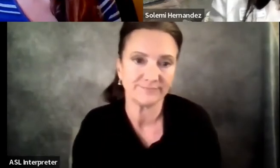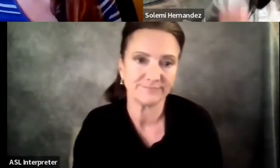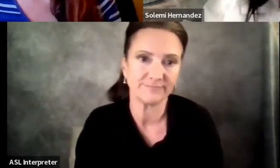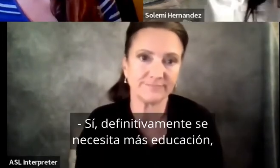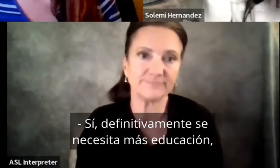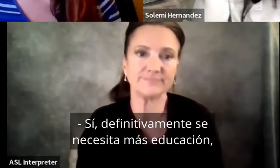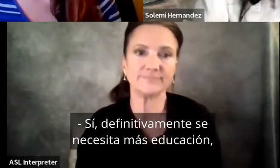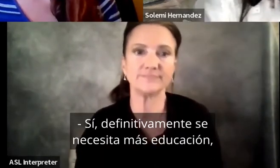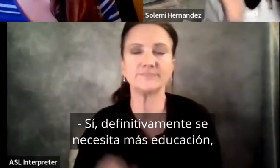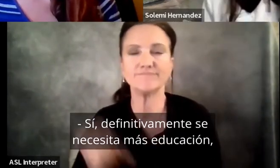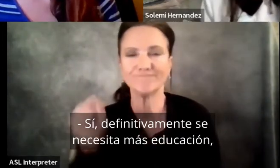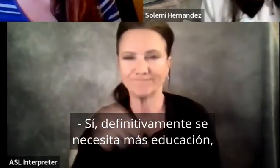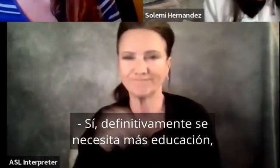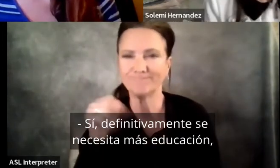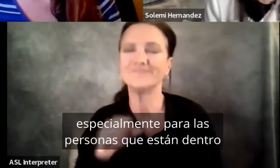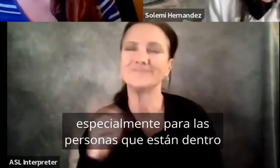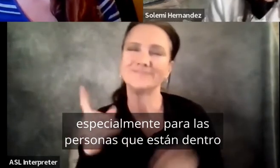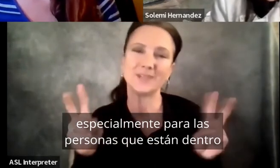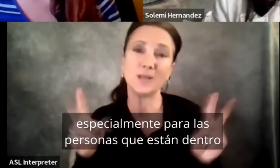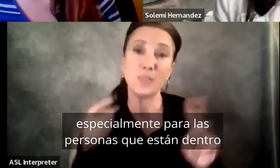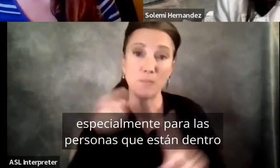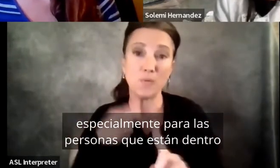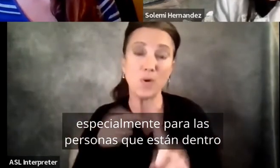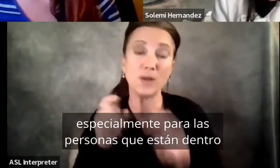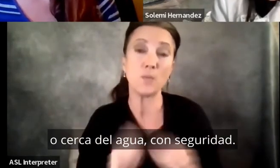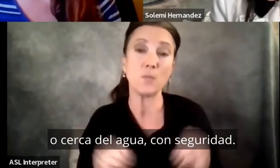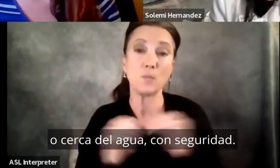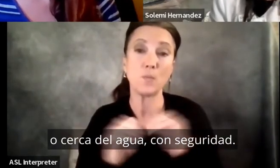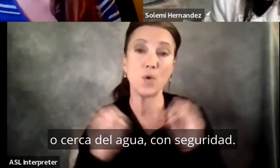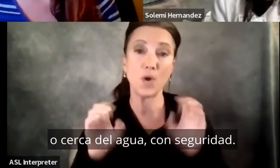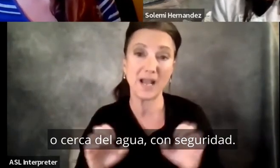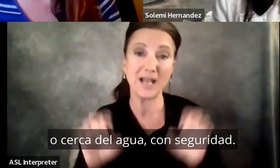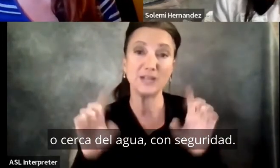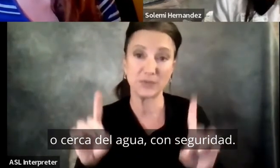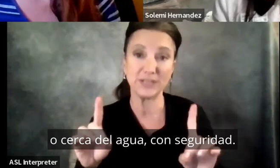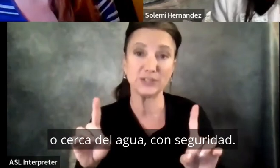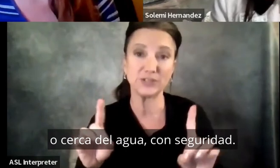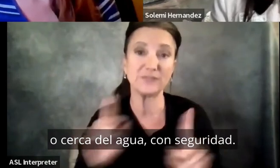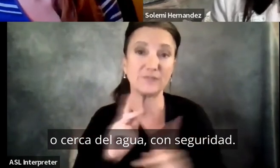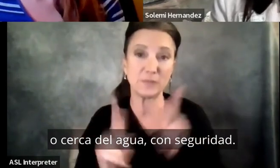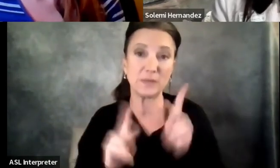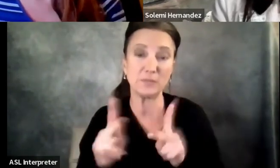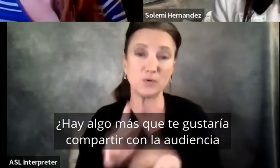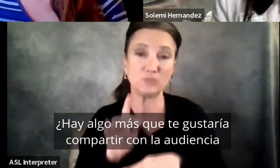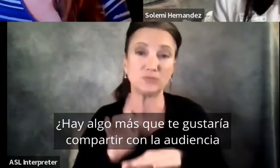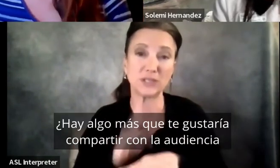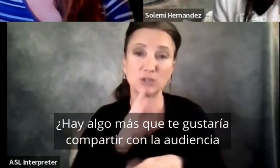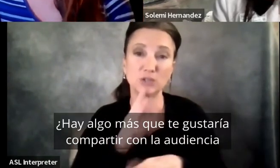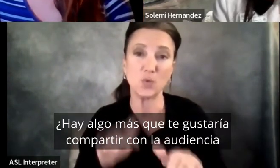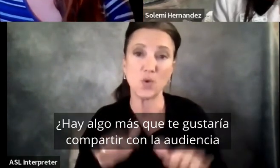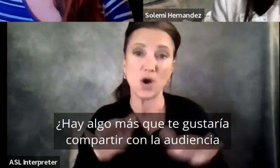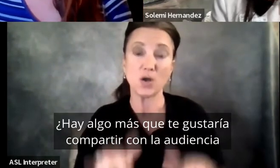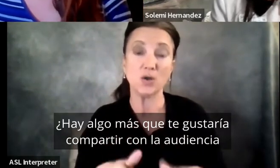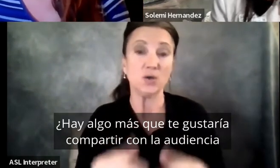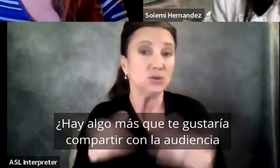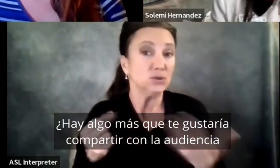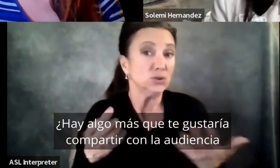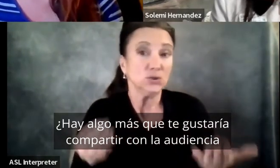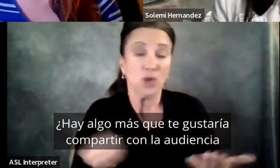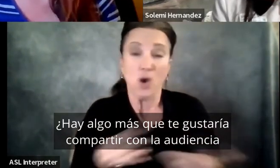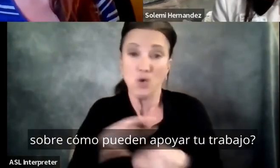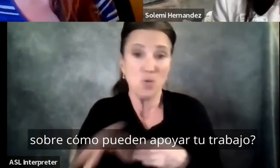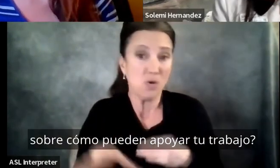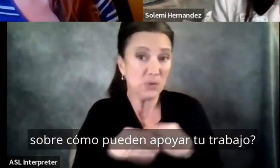Yeah, definitely more education is needed, especially for people that are on or near the water, for sure. Is there anything else you'd like to share with